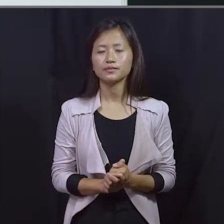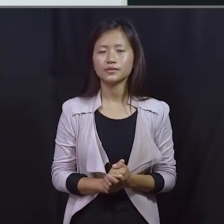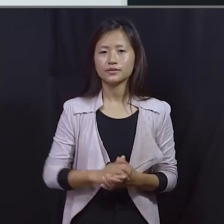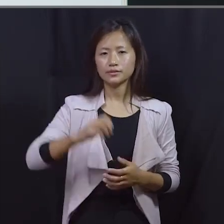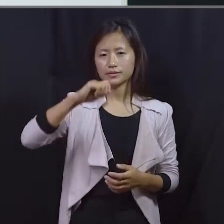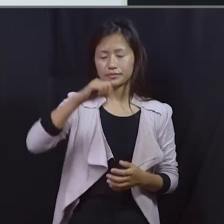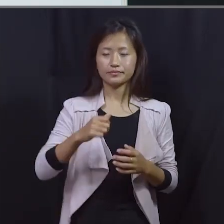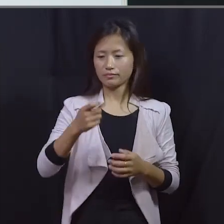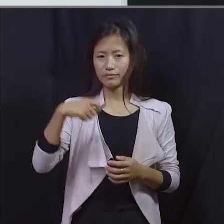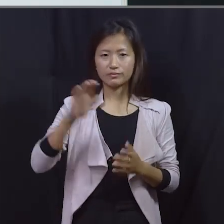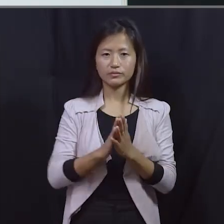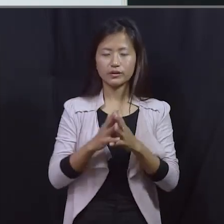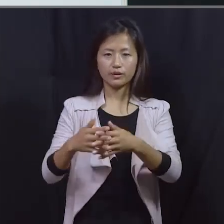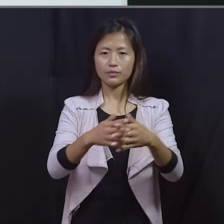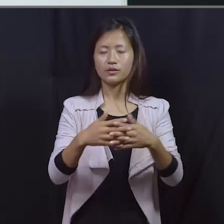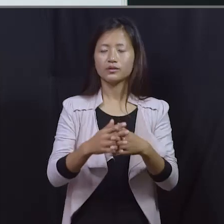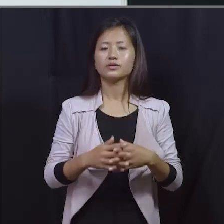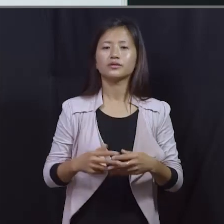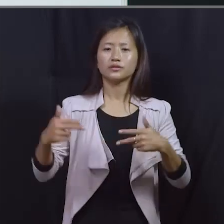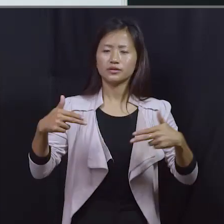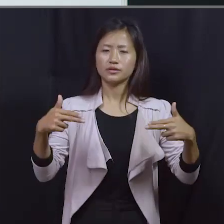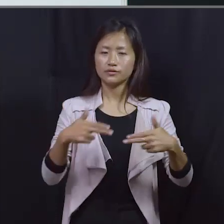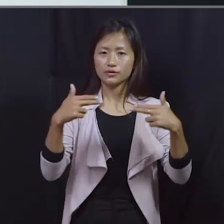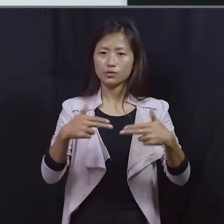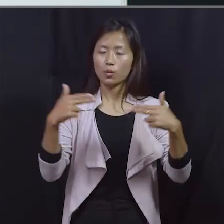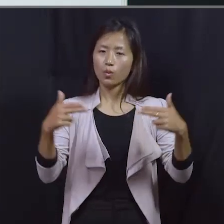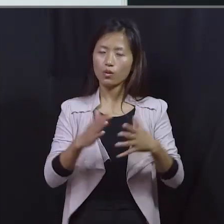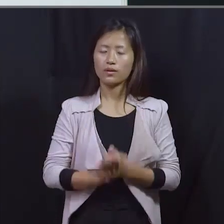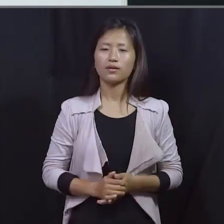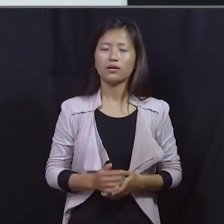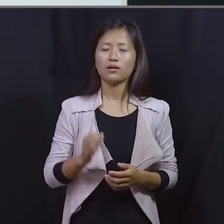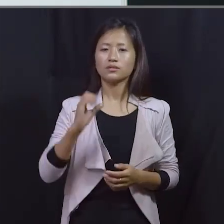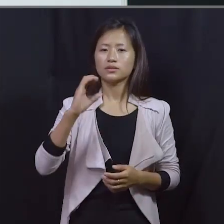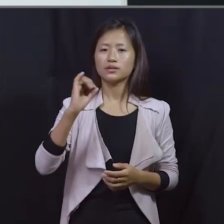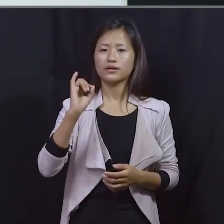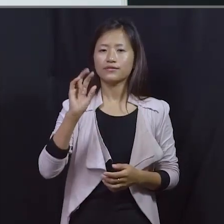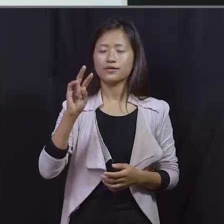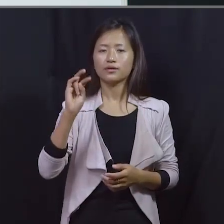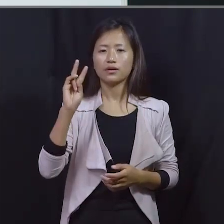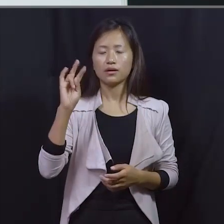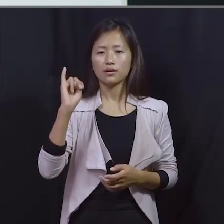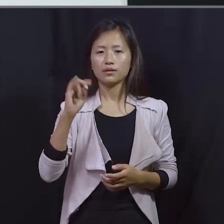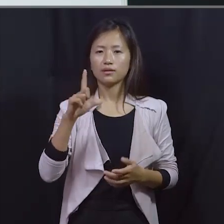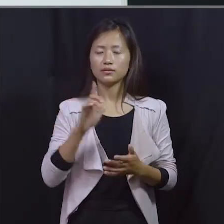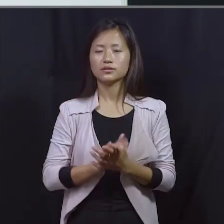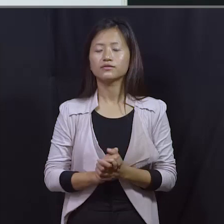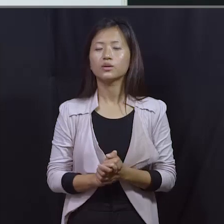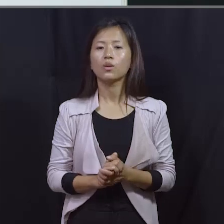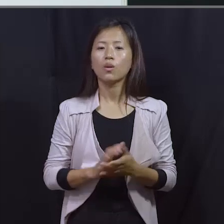the American Civil War ended in the year 1865. And when American Civil War ended in the year